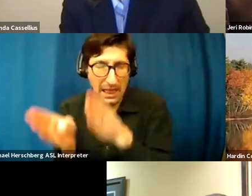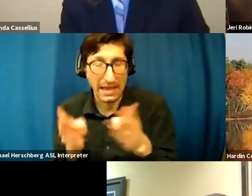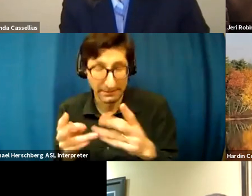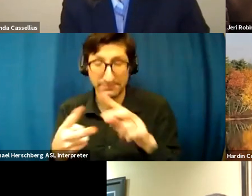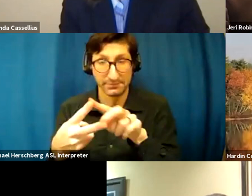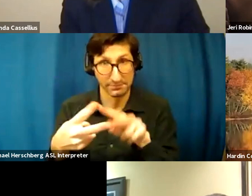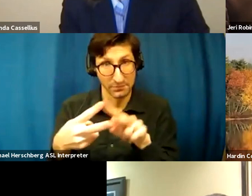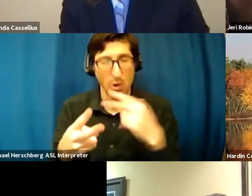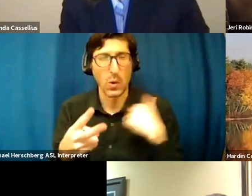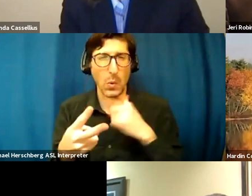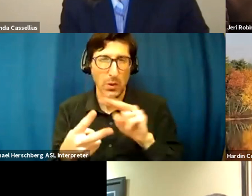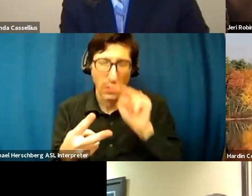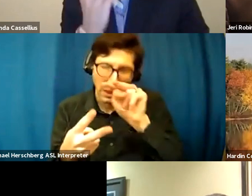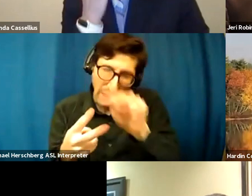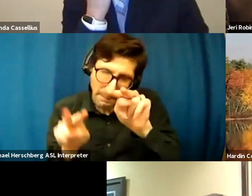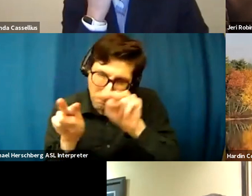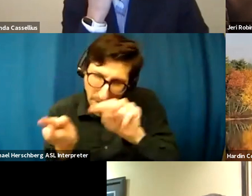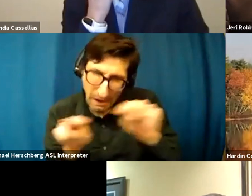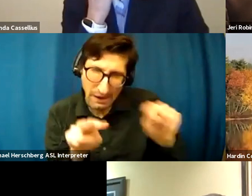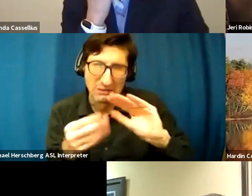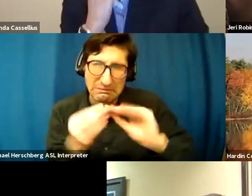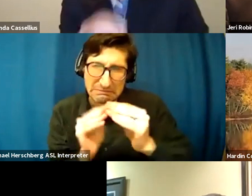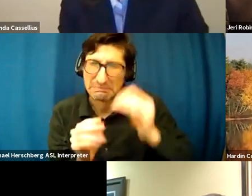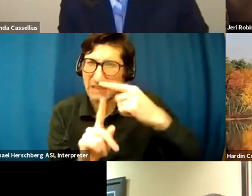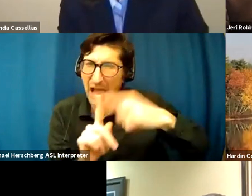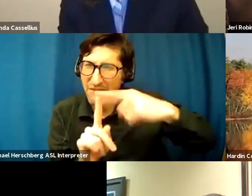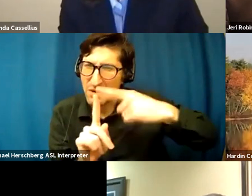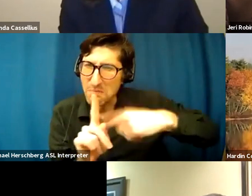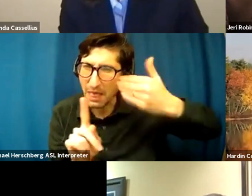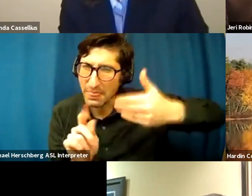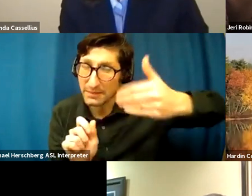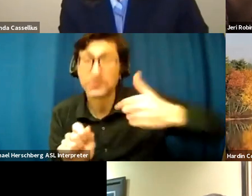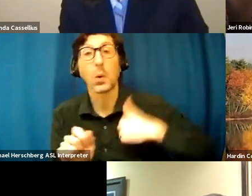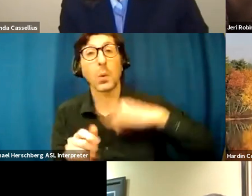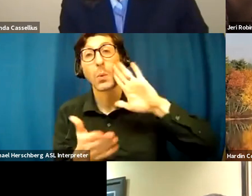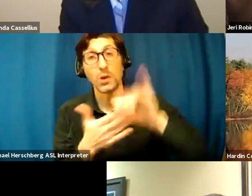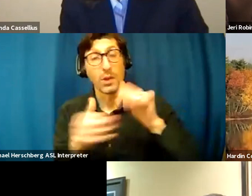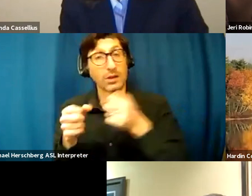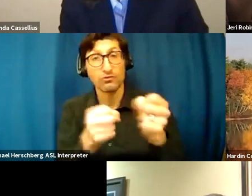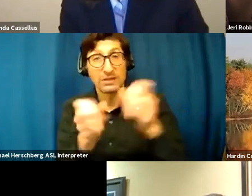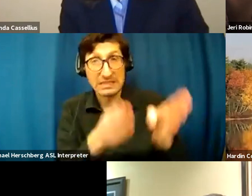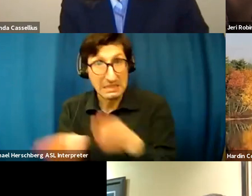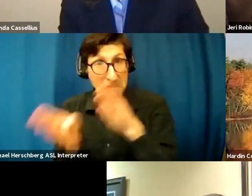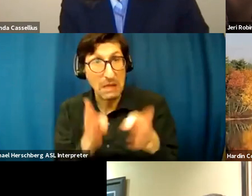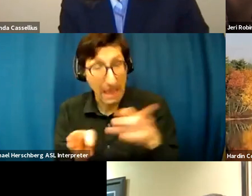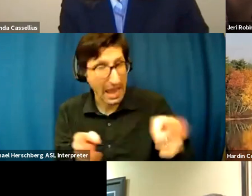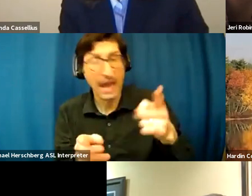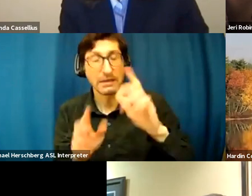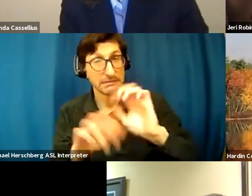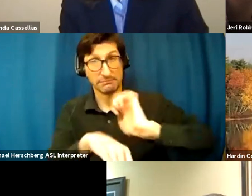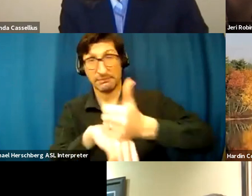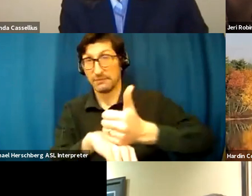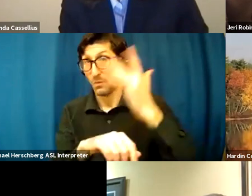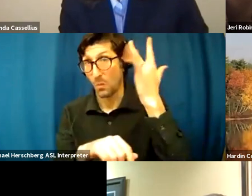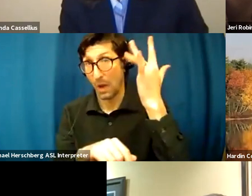monitor closely each month. We know that the strategic plan was informed by a series of